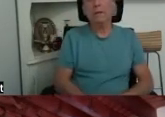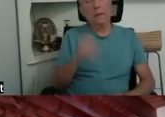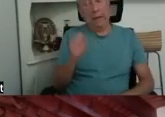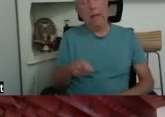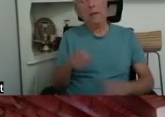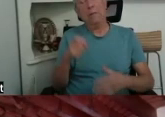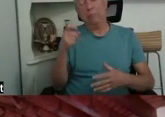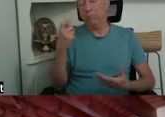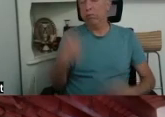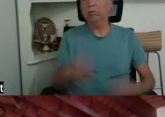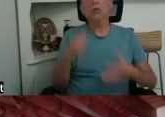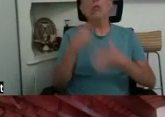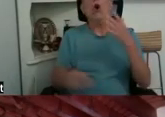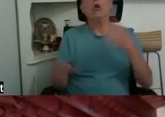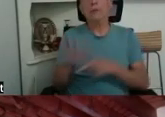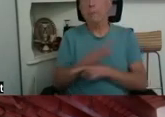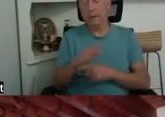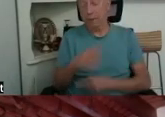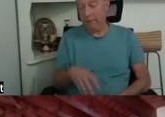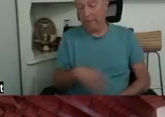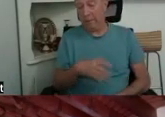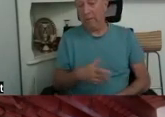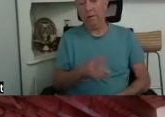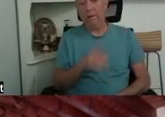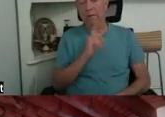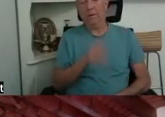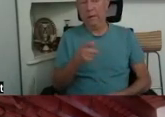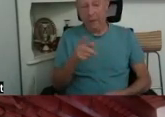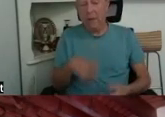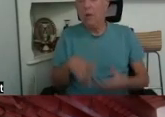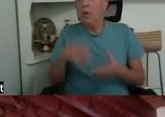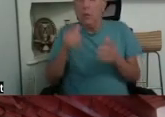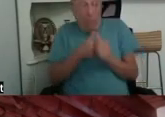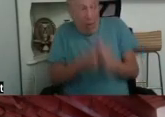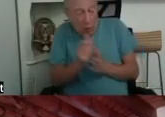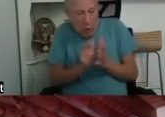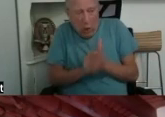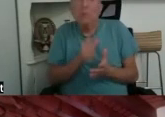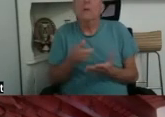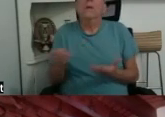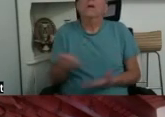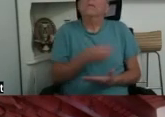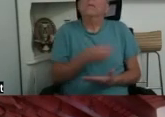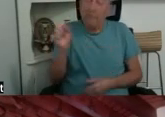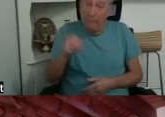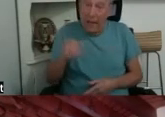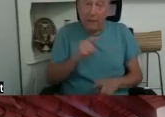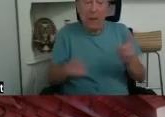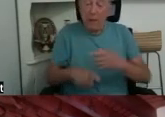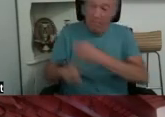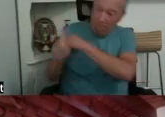business more if you do not comply than if you do comply with these laws. And knowing the law is the best